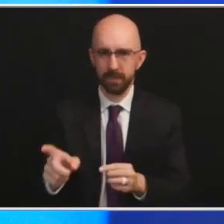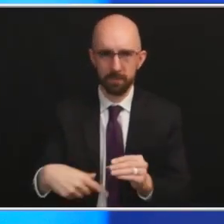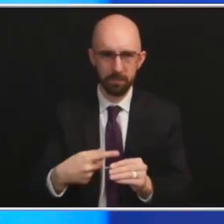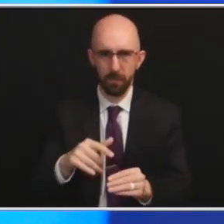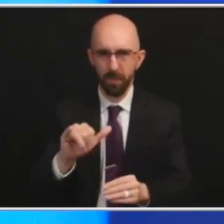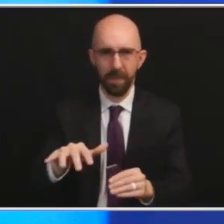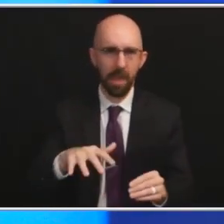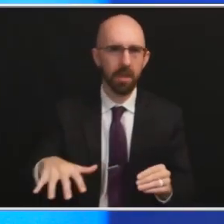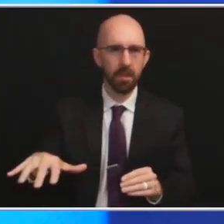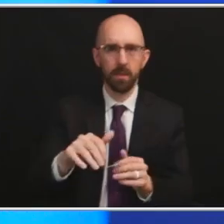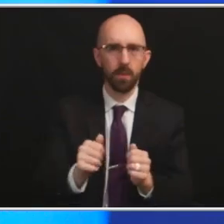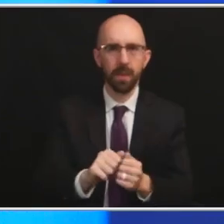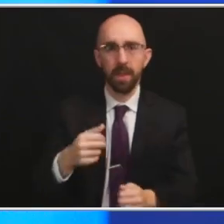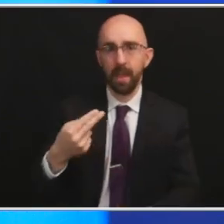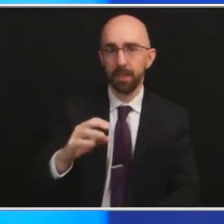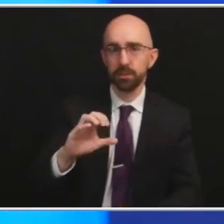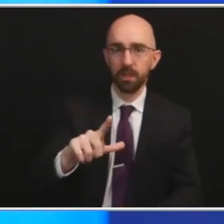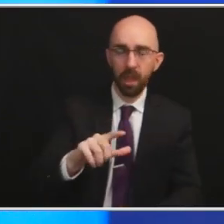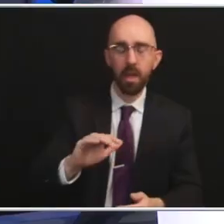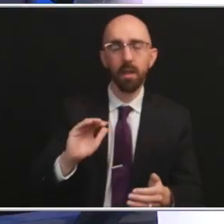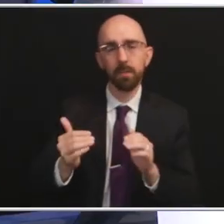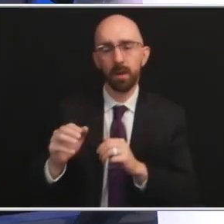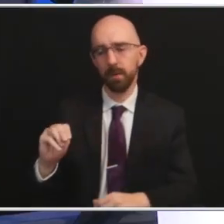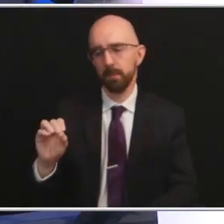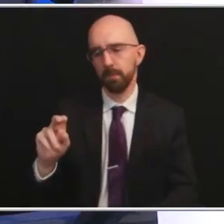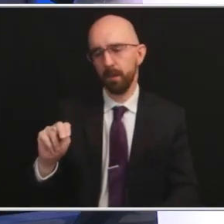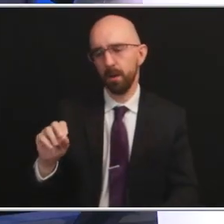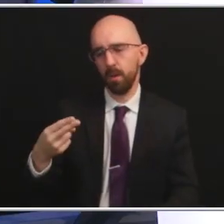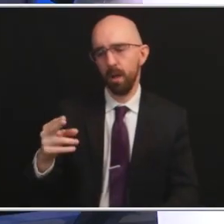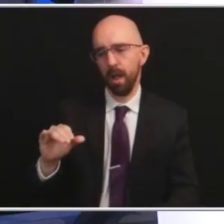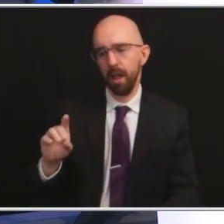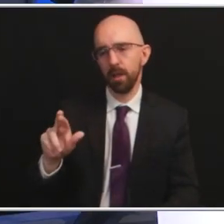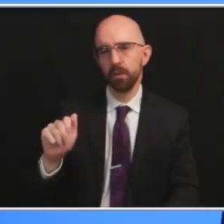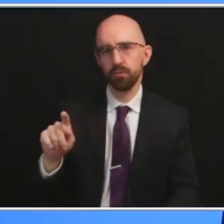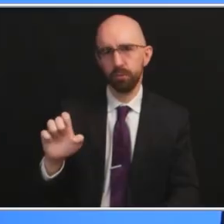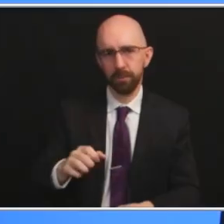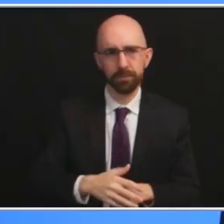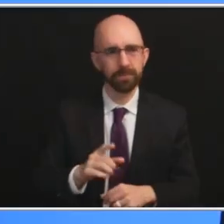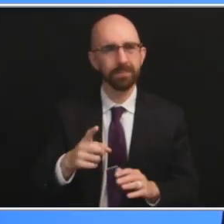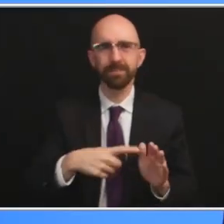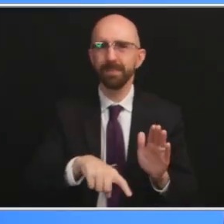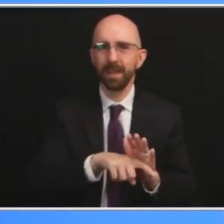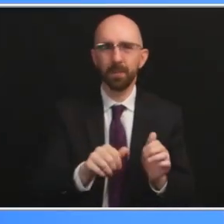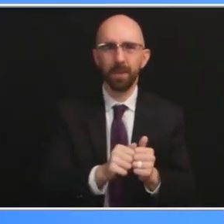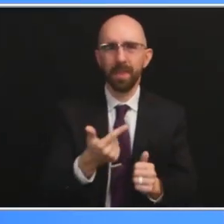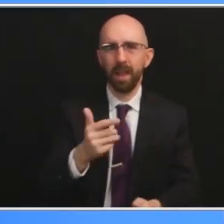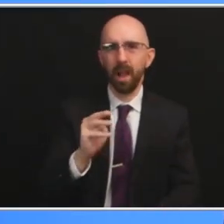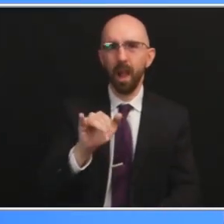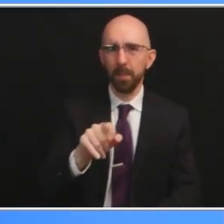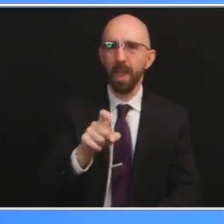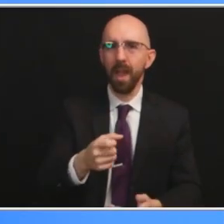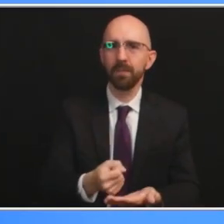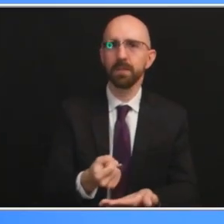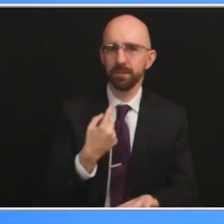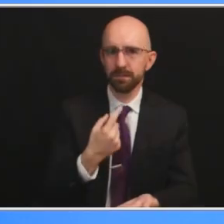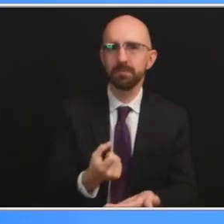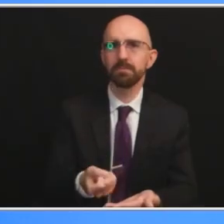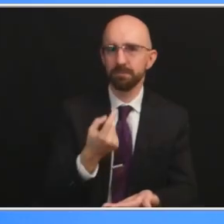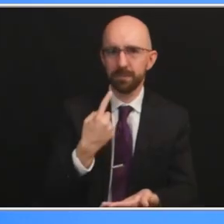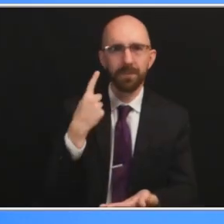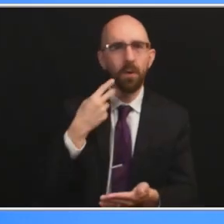creatine HCl versus monohydrate. Yeah. The drawback to gummies is you just have to take so many of them to get a high dose.